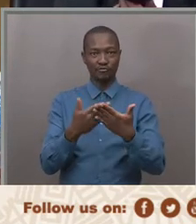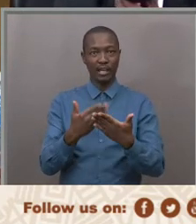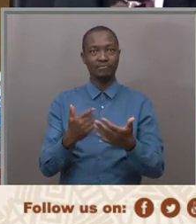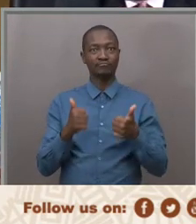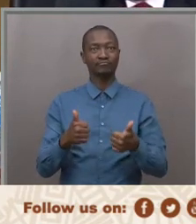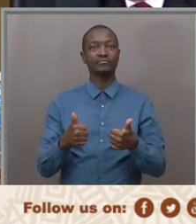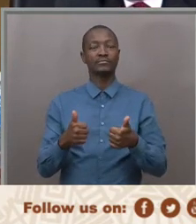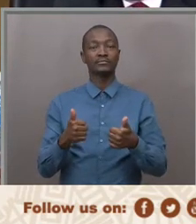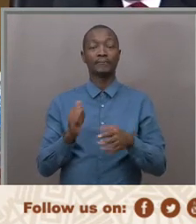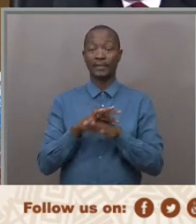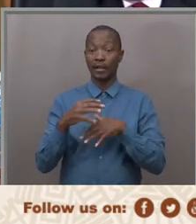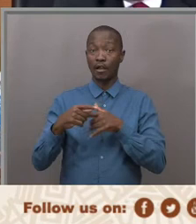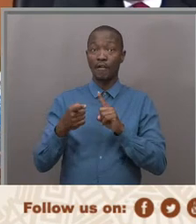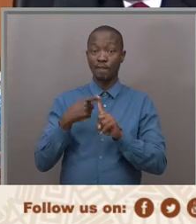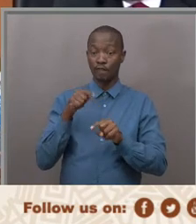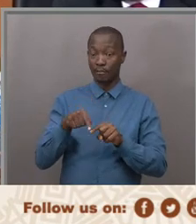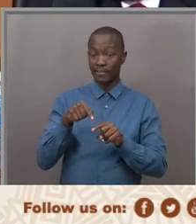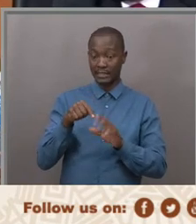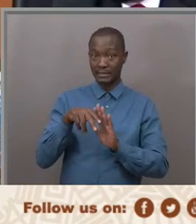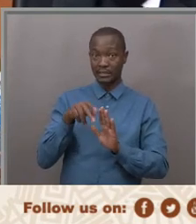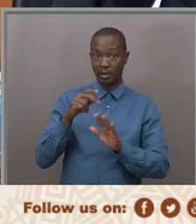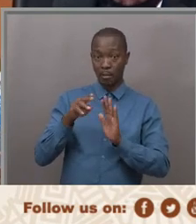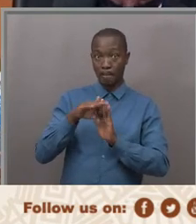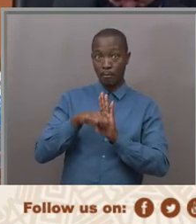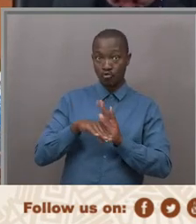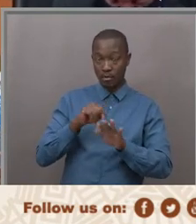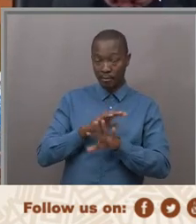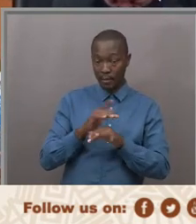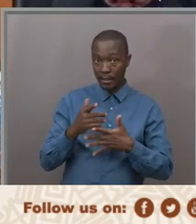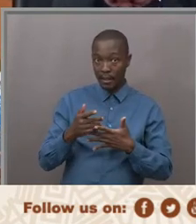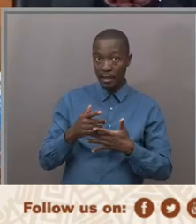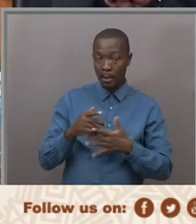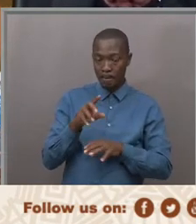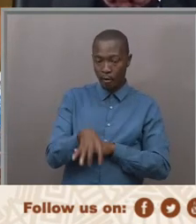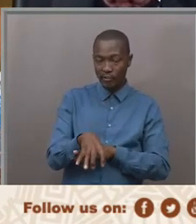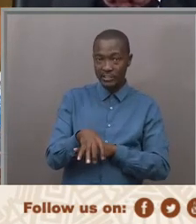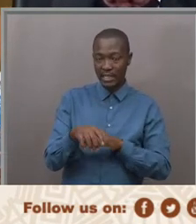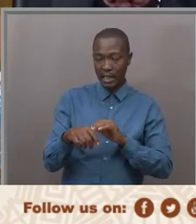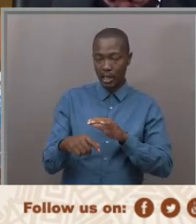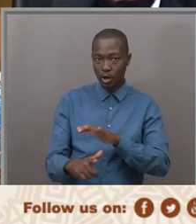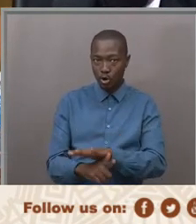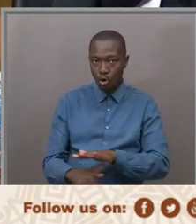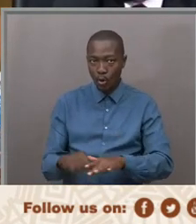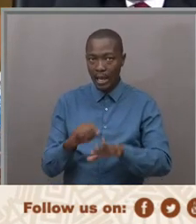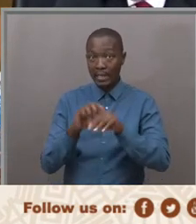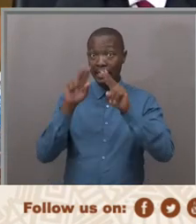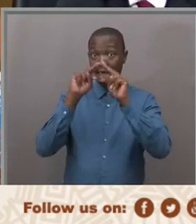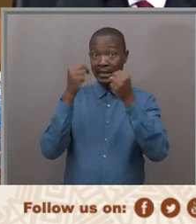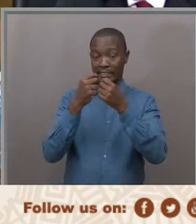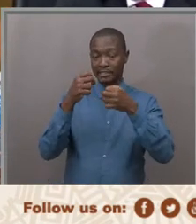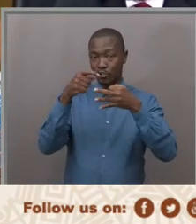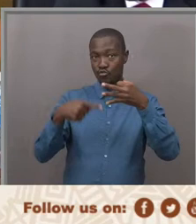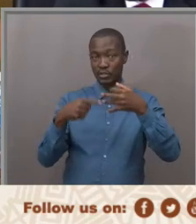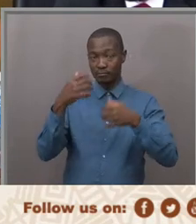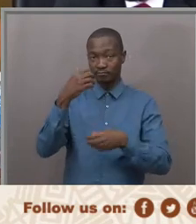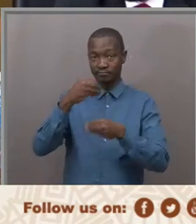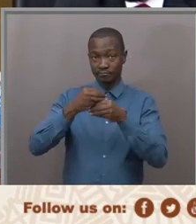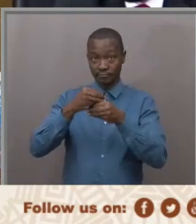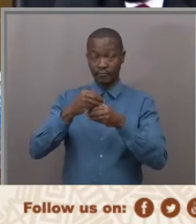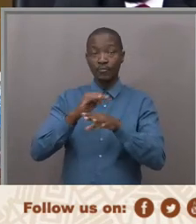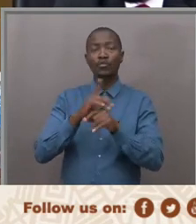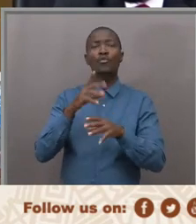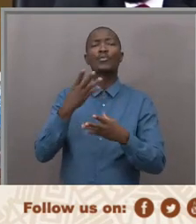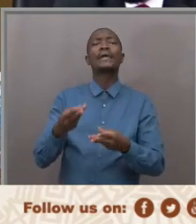out of this initiative of provincial and local as well as national government, we have been